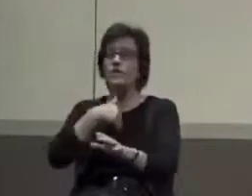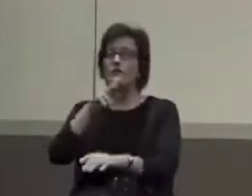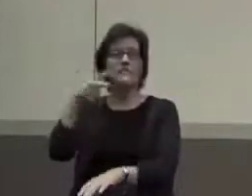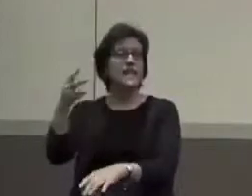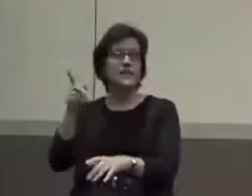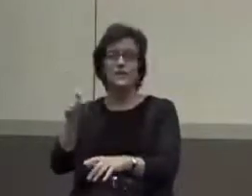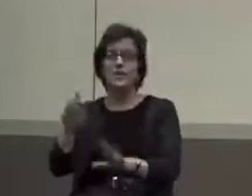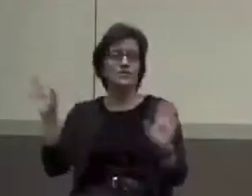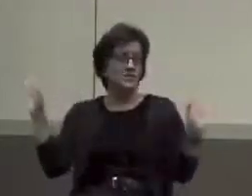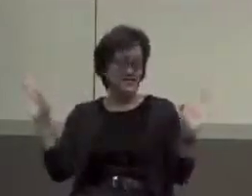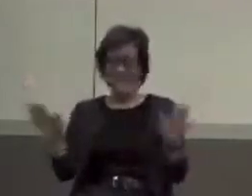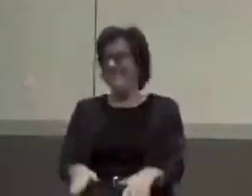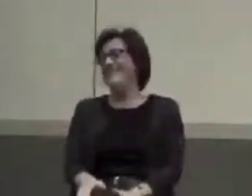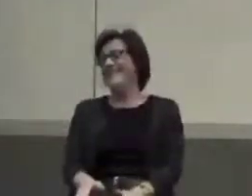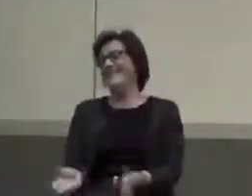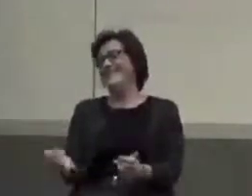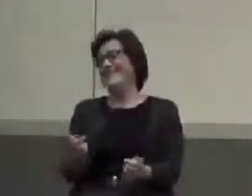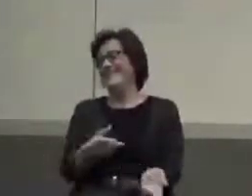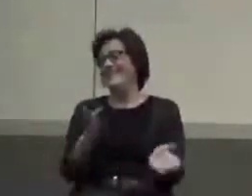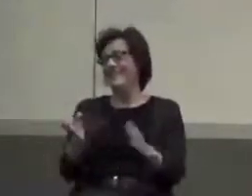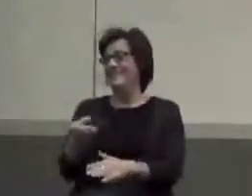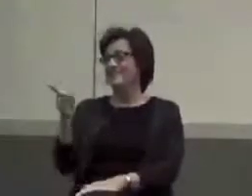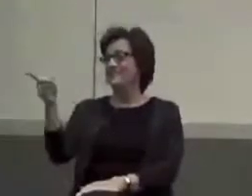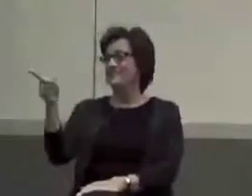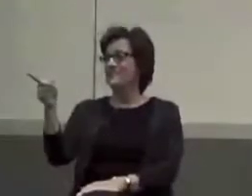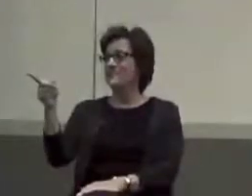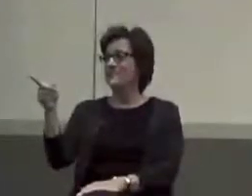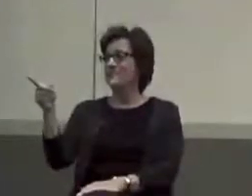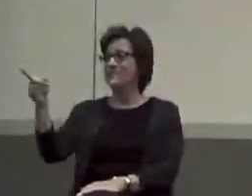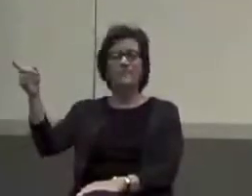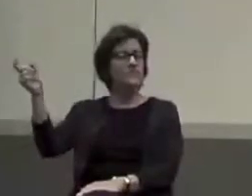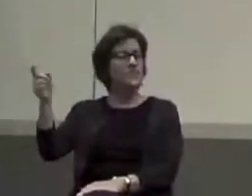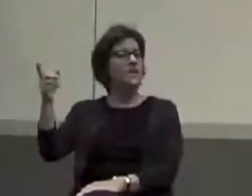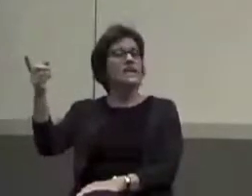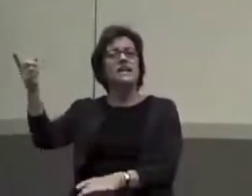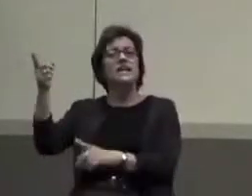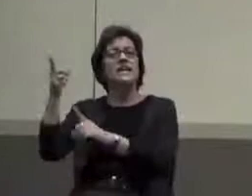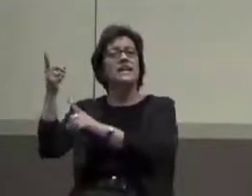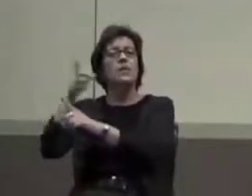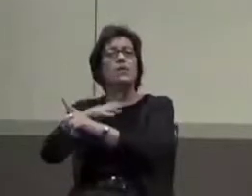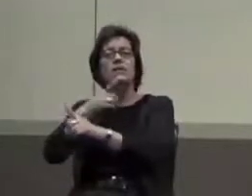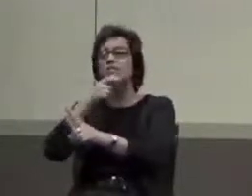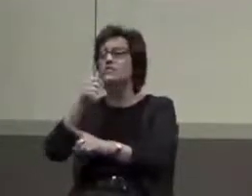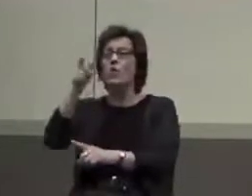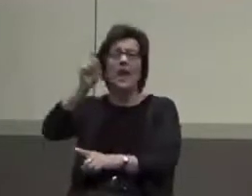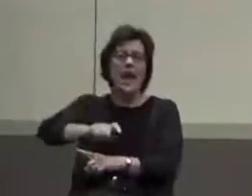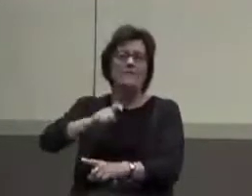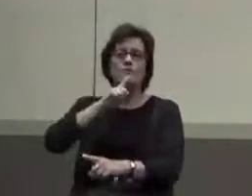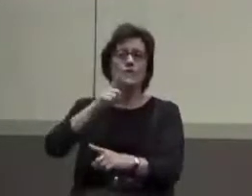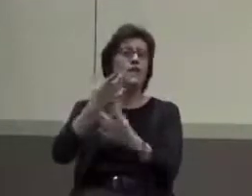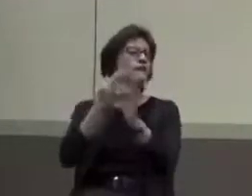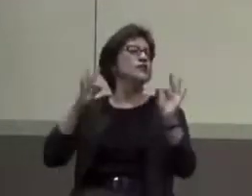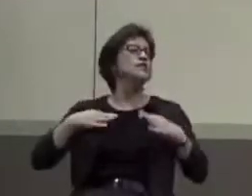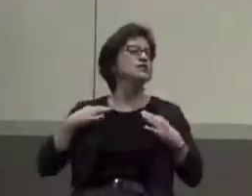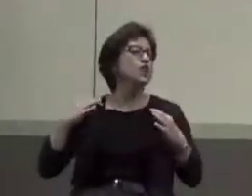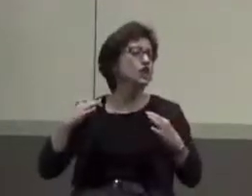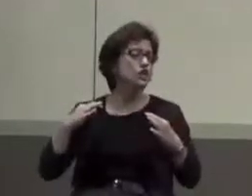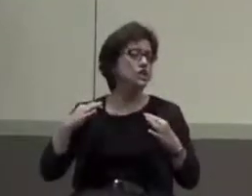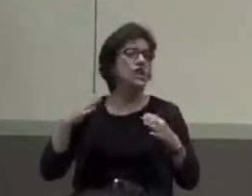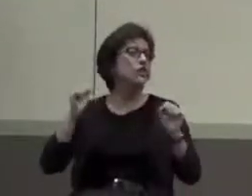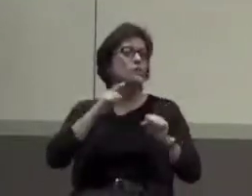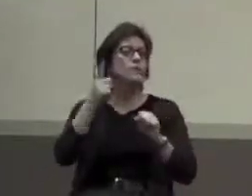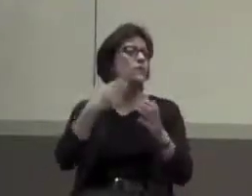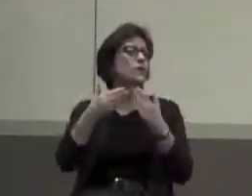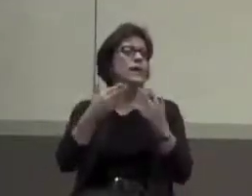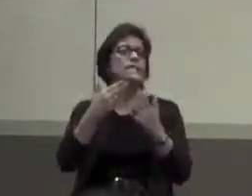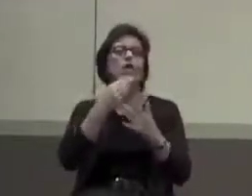Okay, It doesn't have to be free shirt. It can be Right. homework pads. No, I know it's relative to whatever, but I